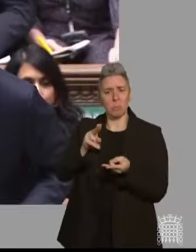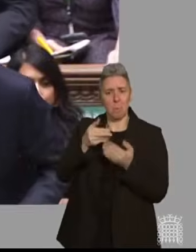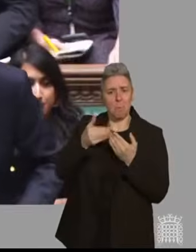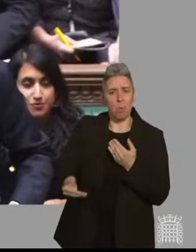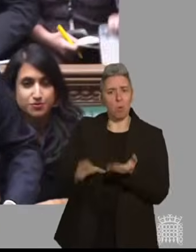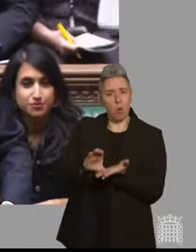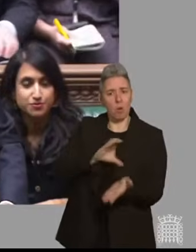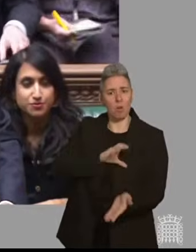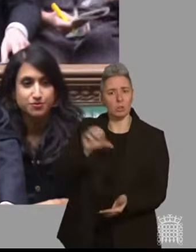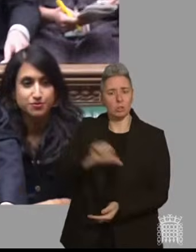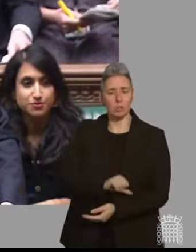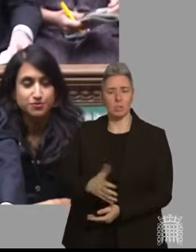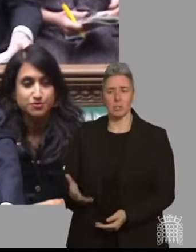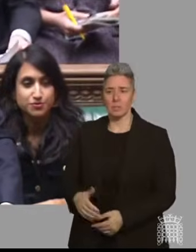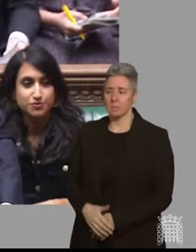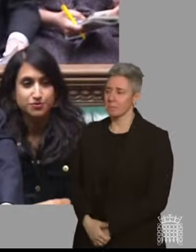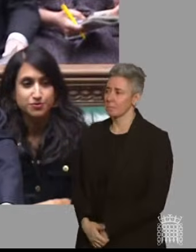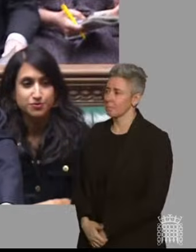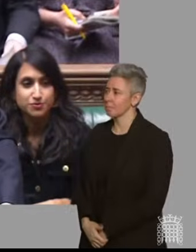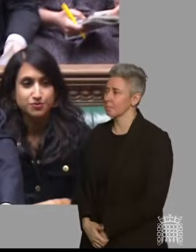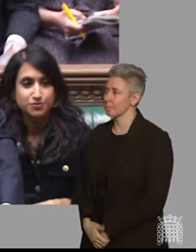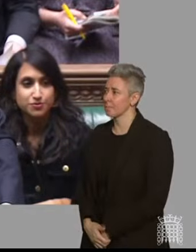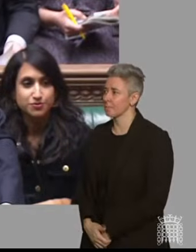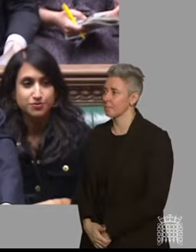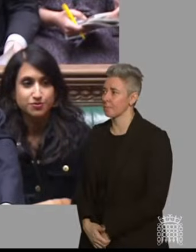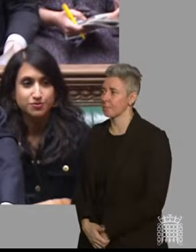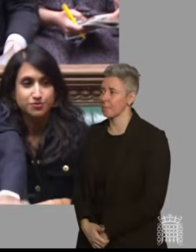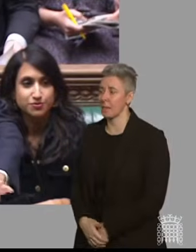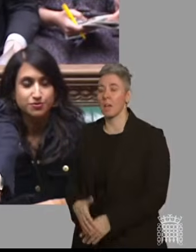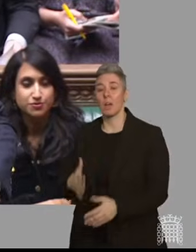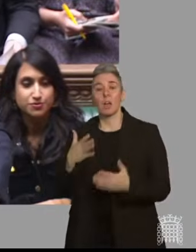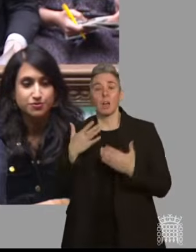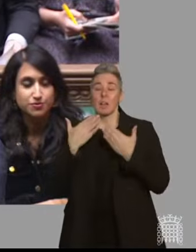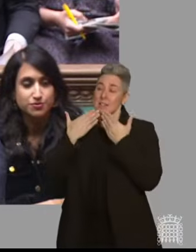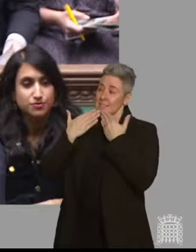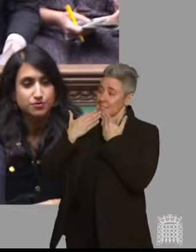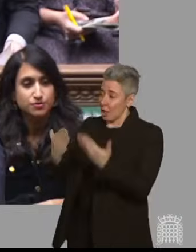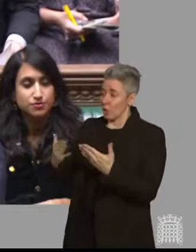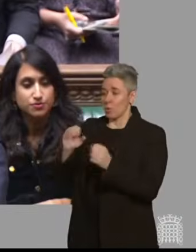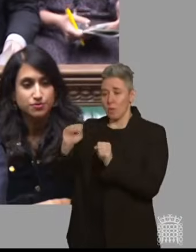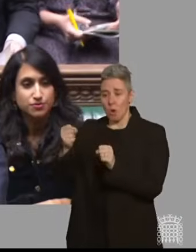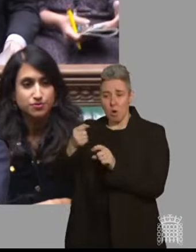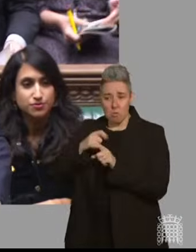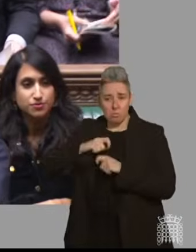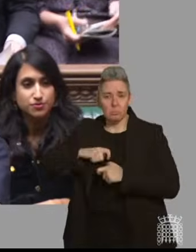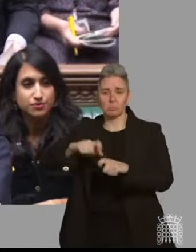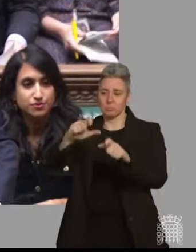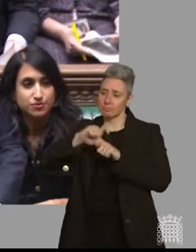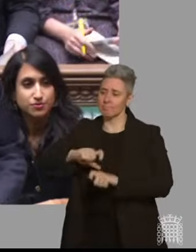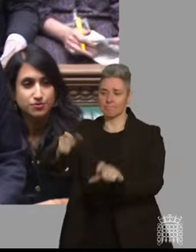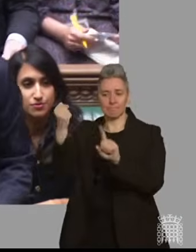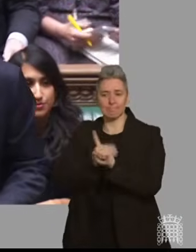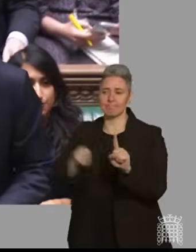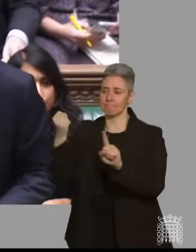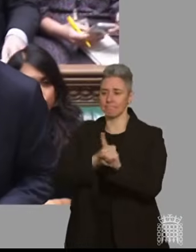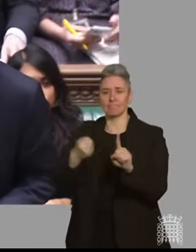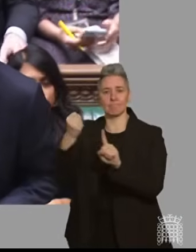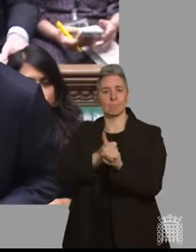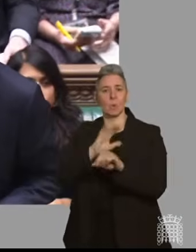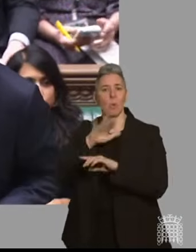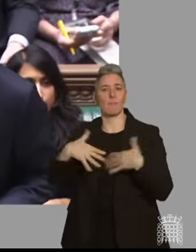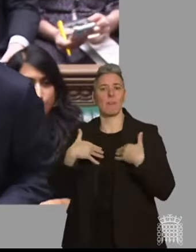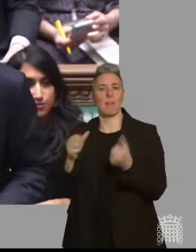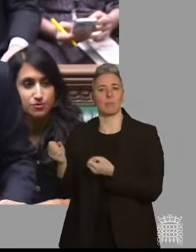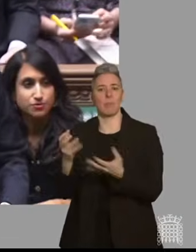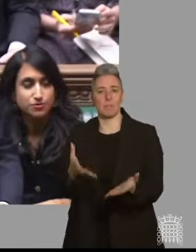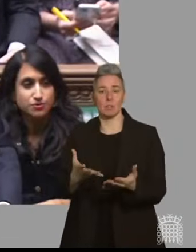and continued campaigning on health provisions for his constituents. Now, on the specific point that he raises, integrated care boards do have